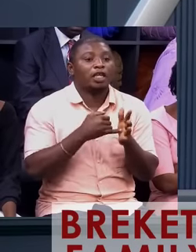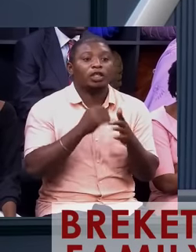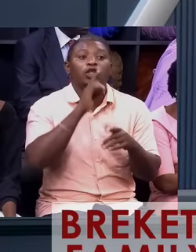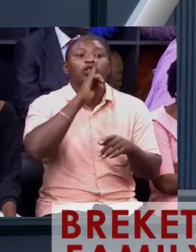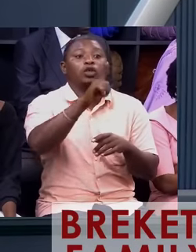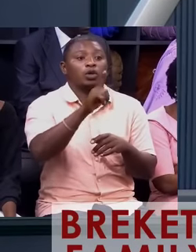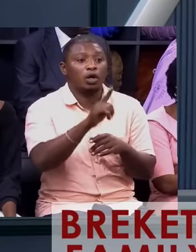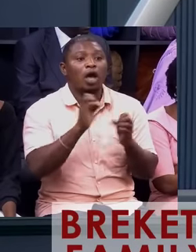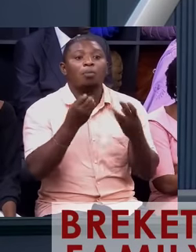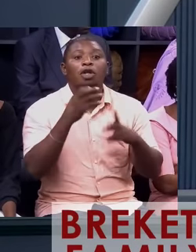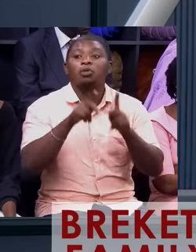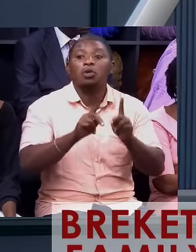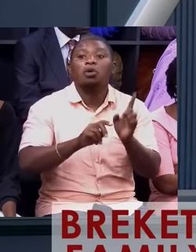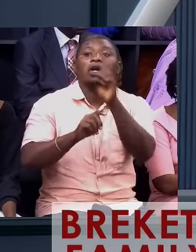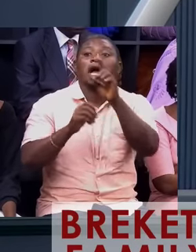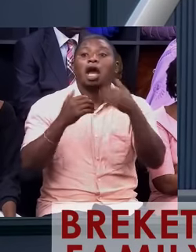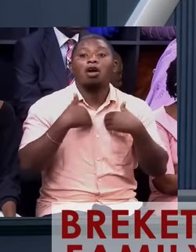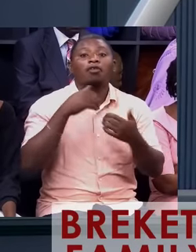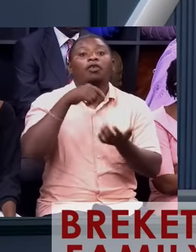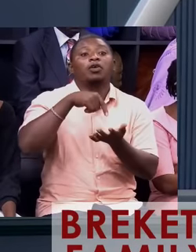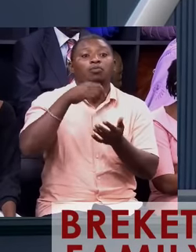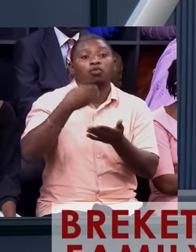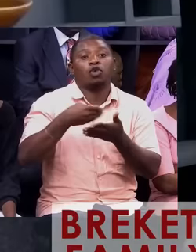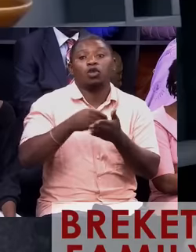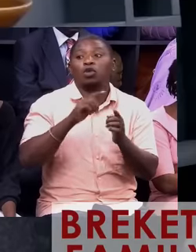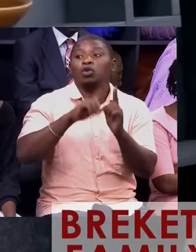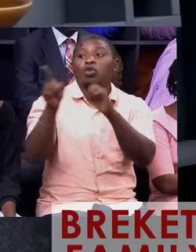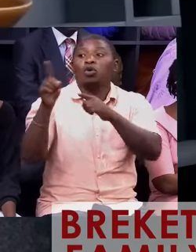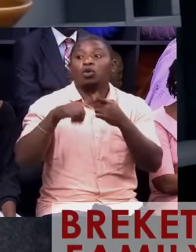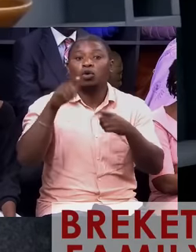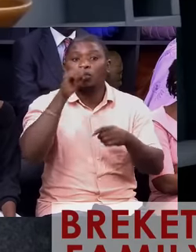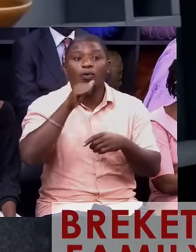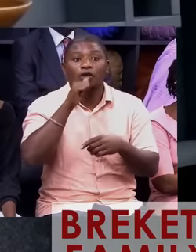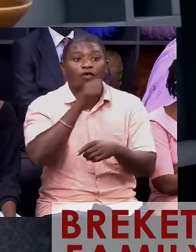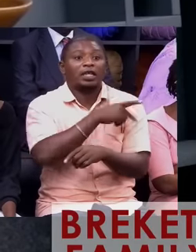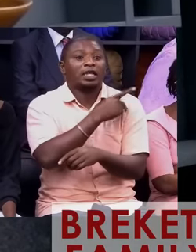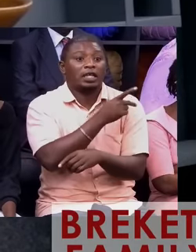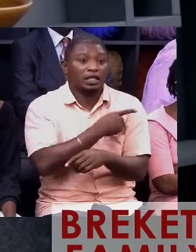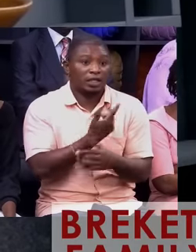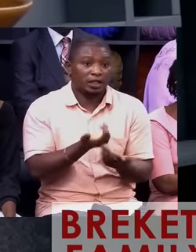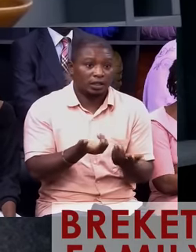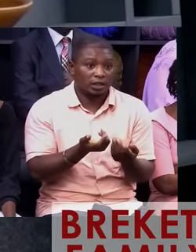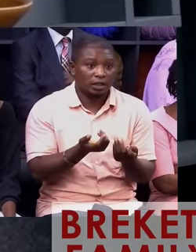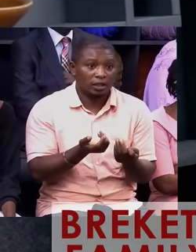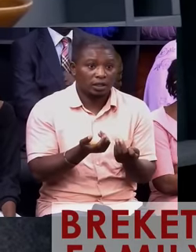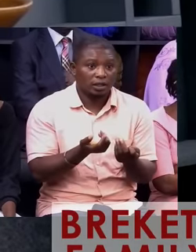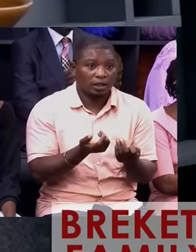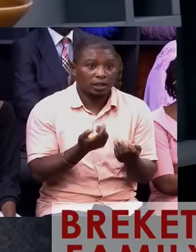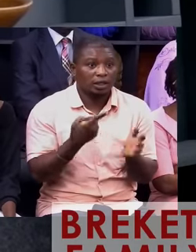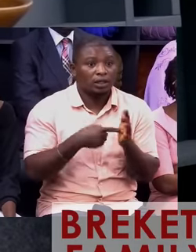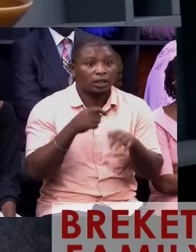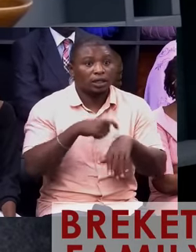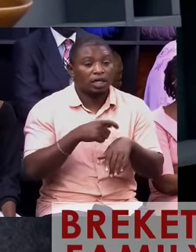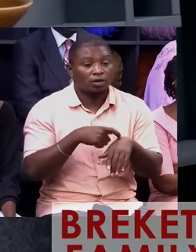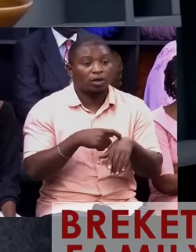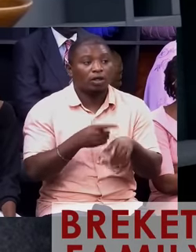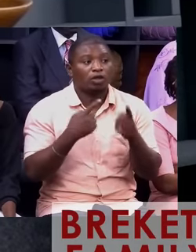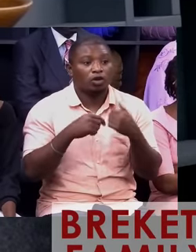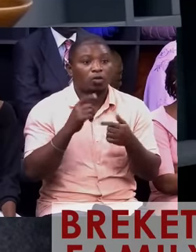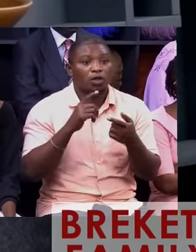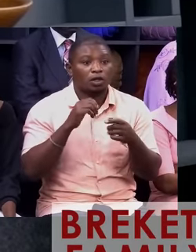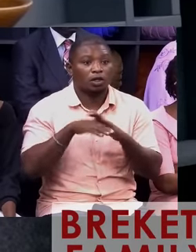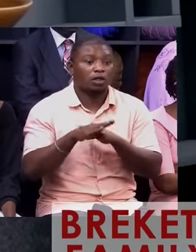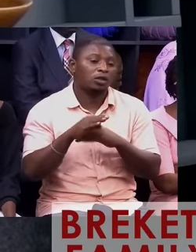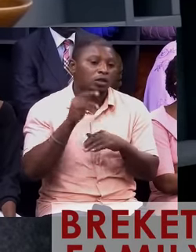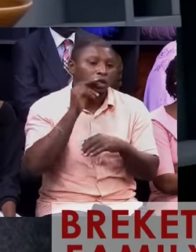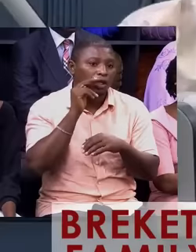many people private Clinic that's what I'm driving to say h president they go there to pay money but this time around he coming into Nigeria free of